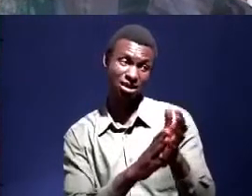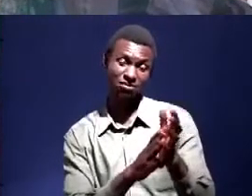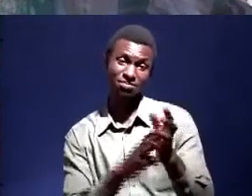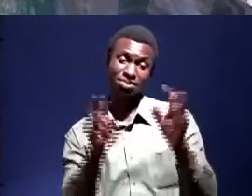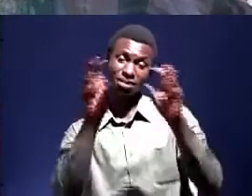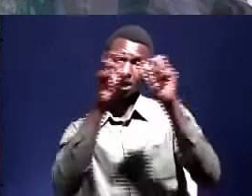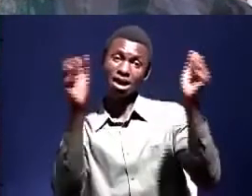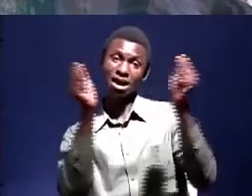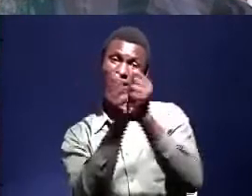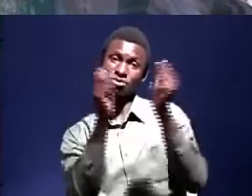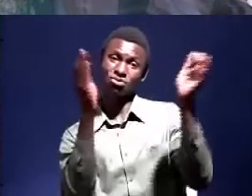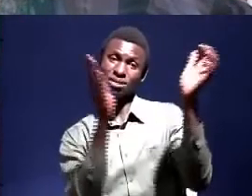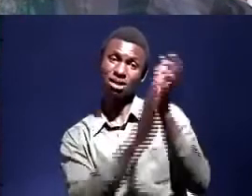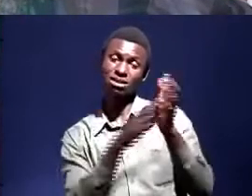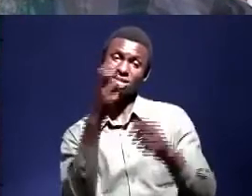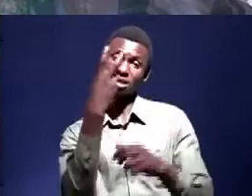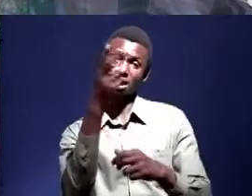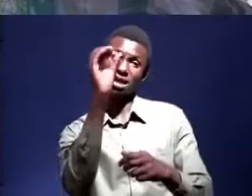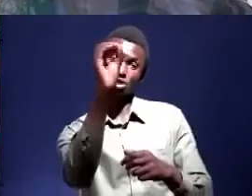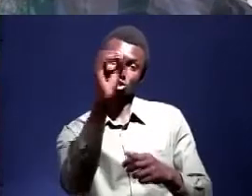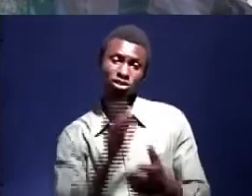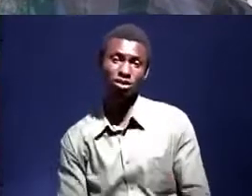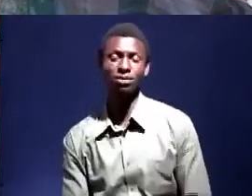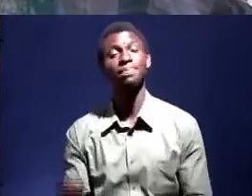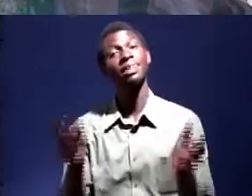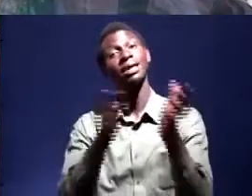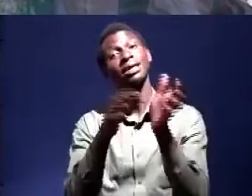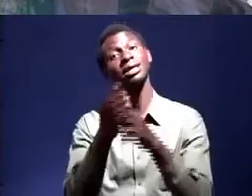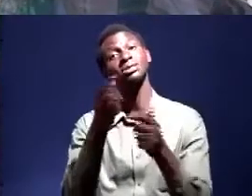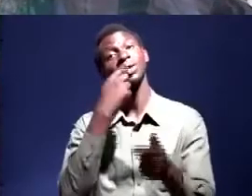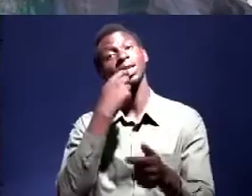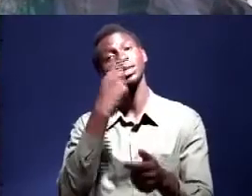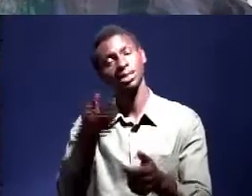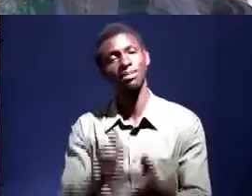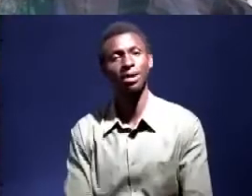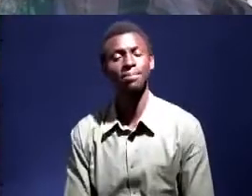19 and 20, Jesus said, go therefore